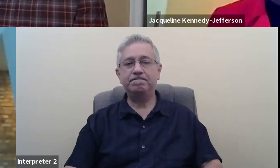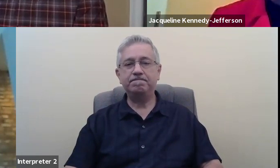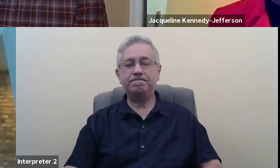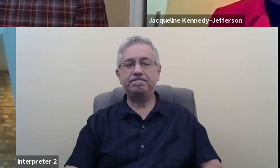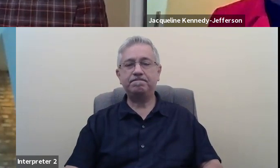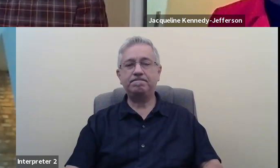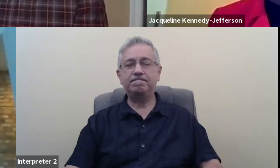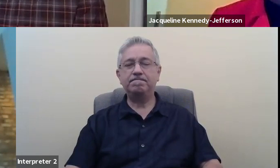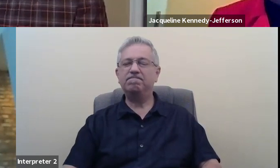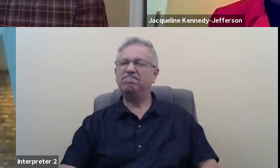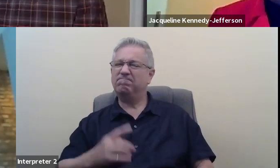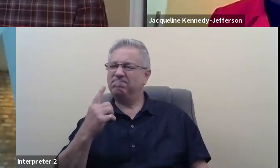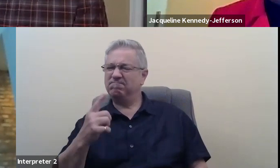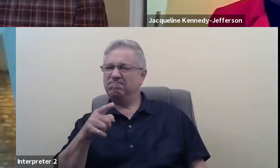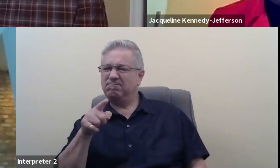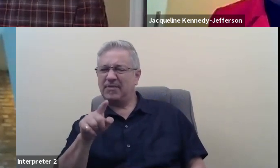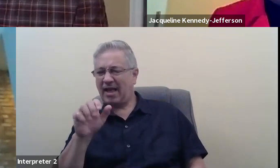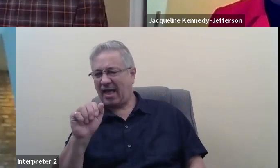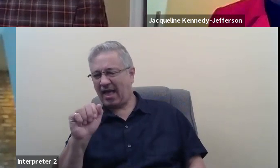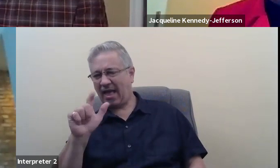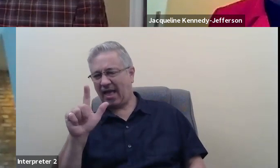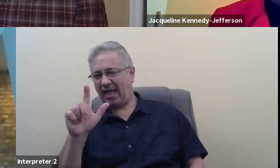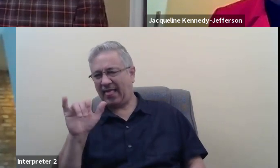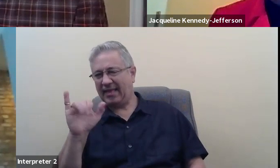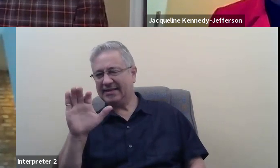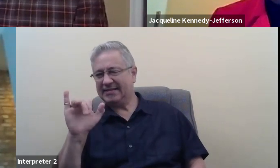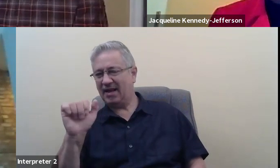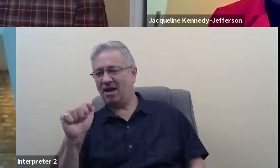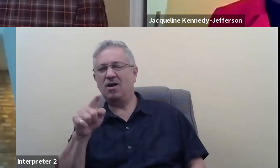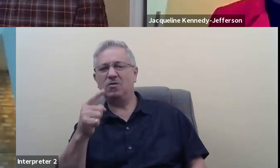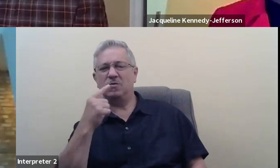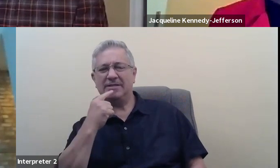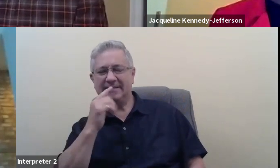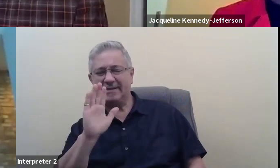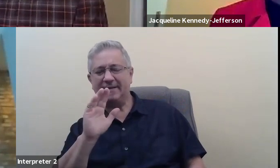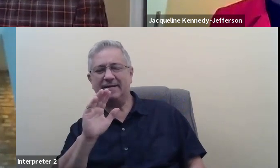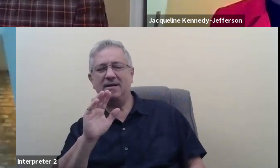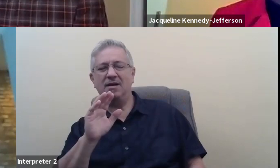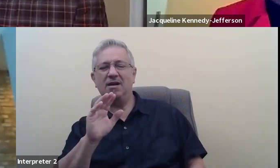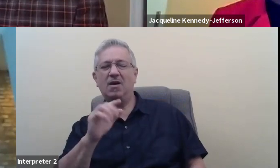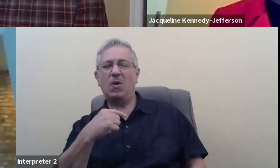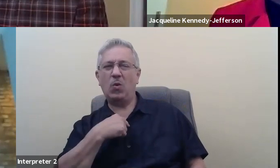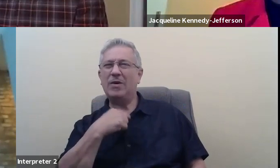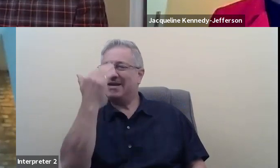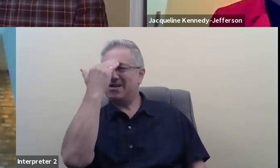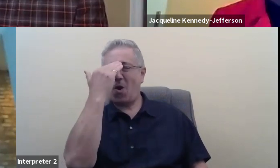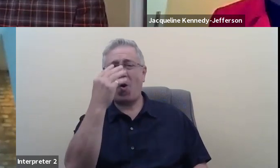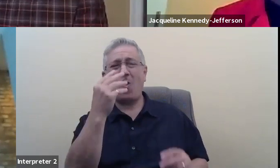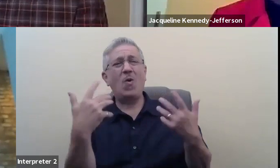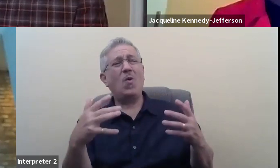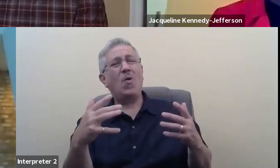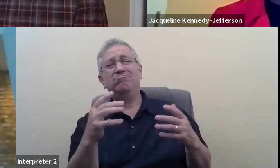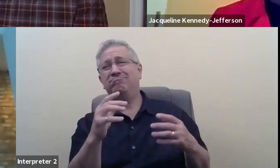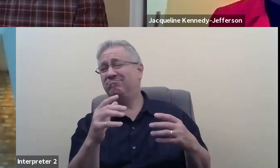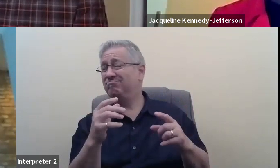One thing I think, Alicia, you brought to mind for me was just the value of human connection, and that we